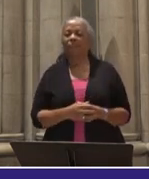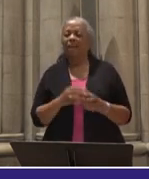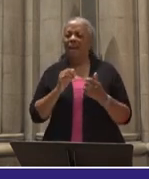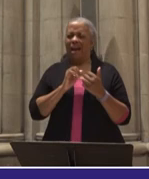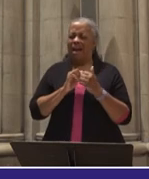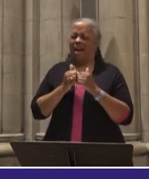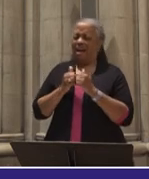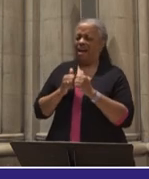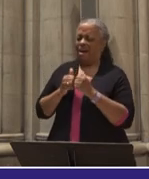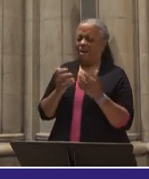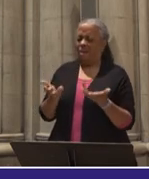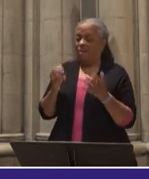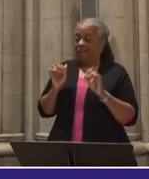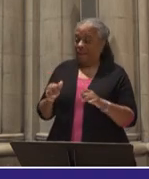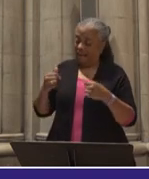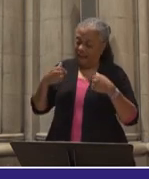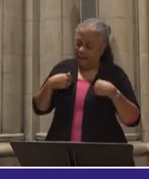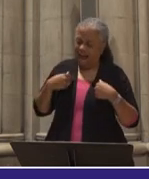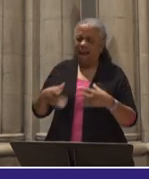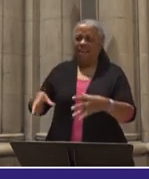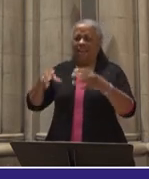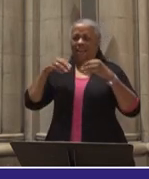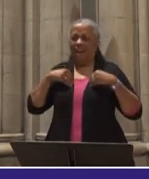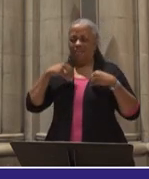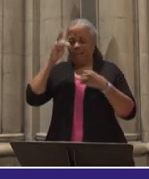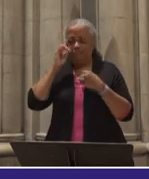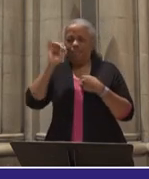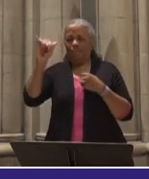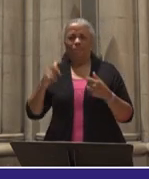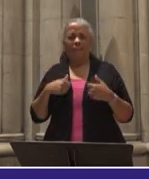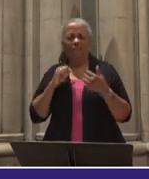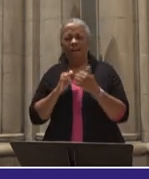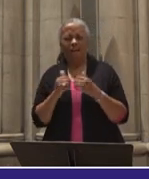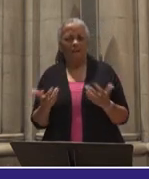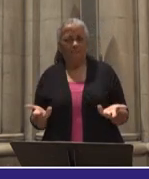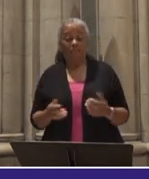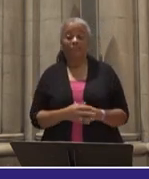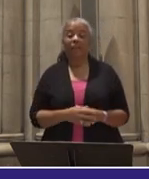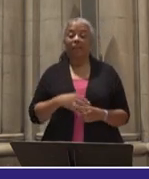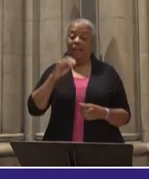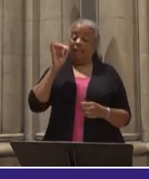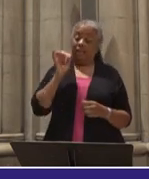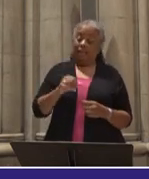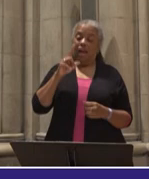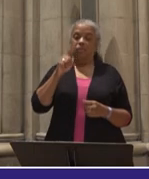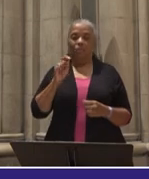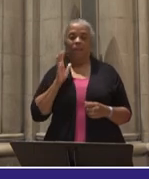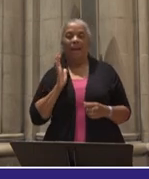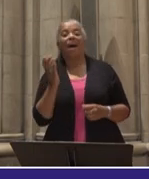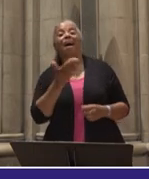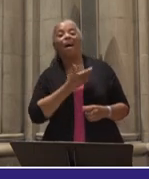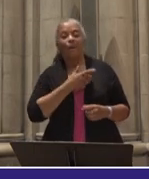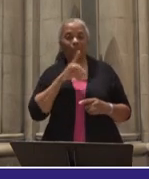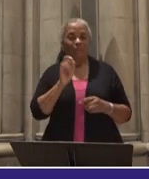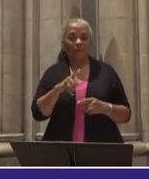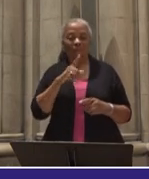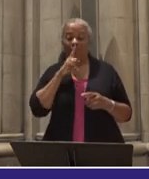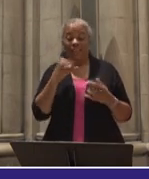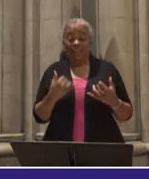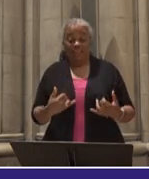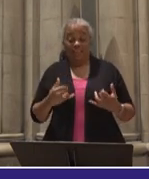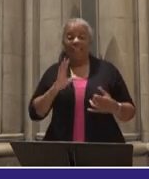he asked, can I inherit eternal life? This should be our question in